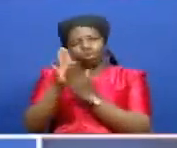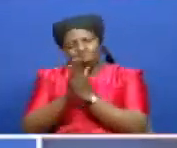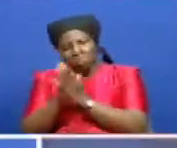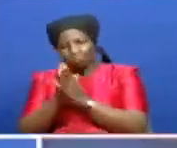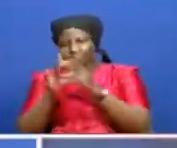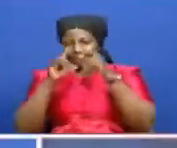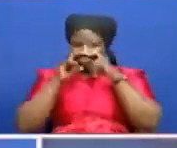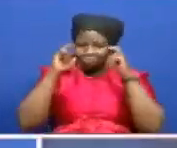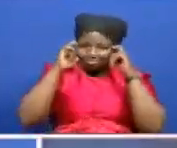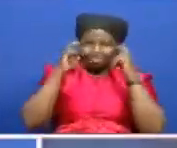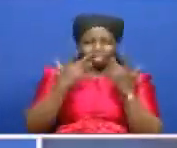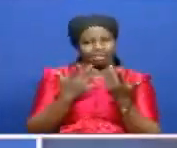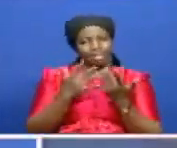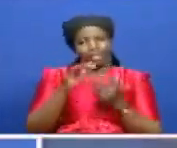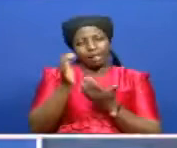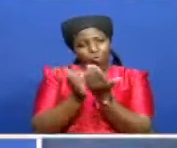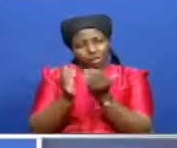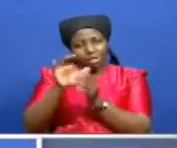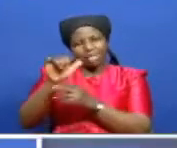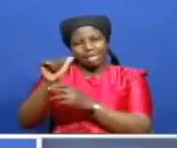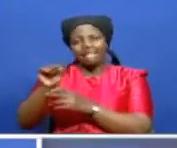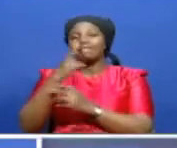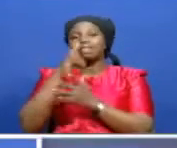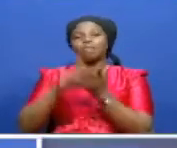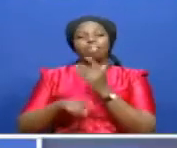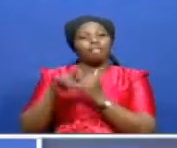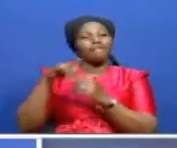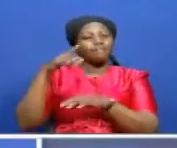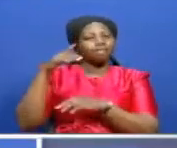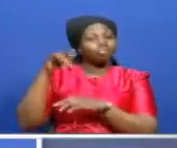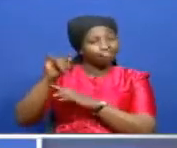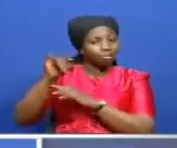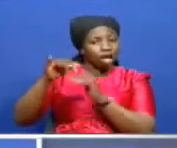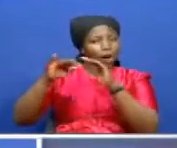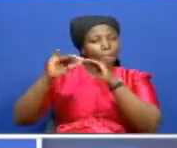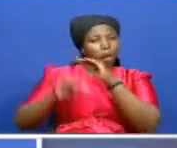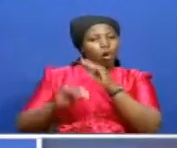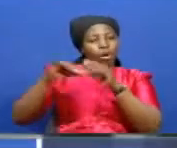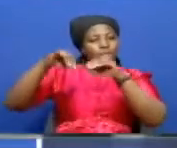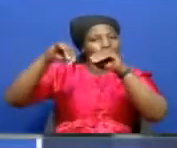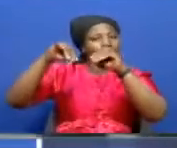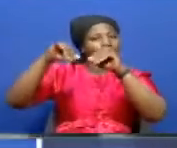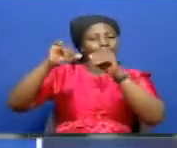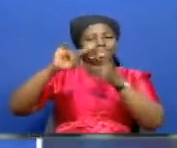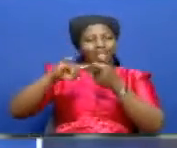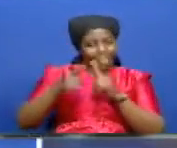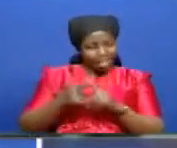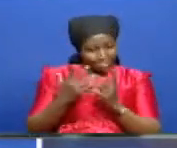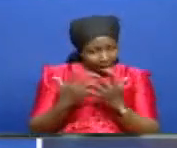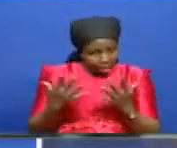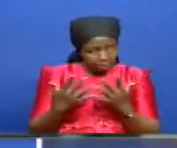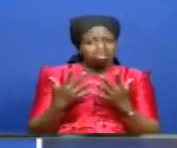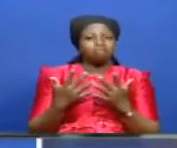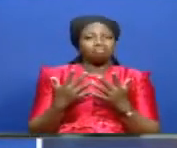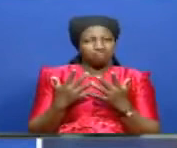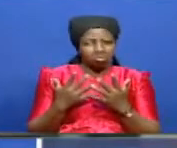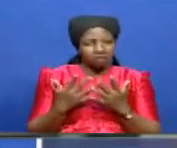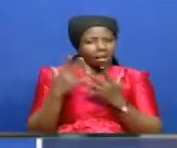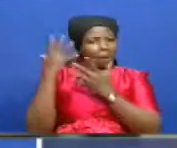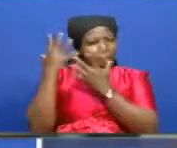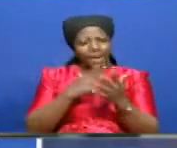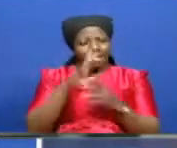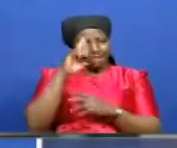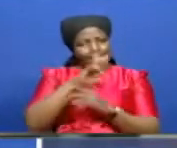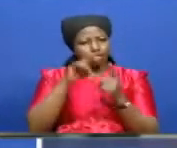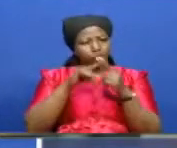said that illicit goods not only endanger health but also denies the government revenue. Its contribution was even higher than